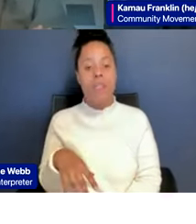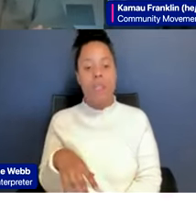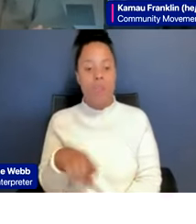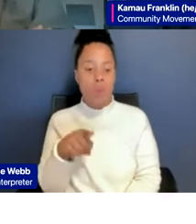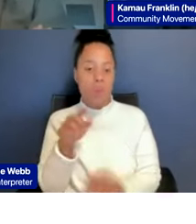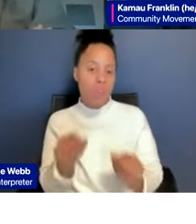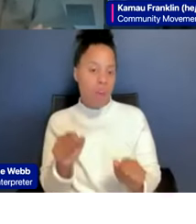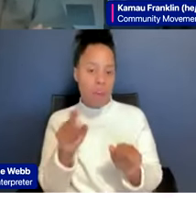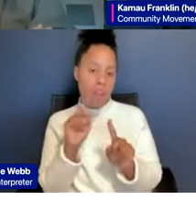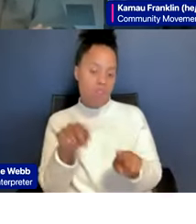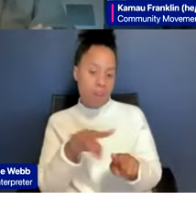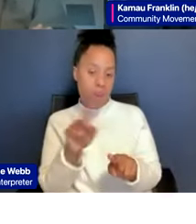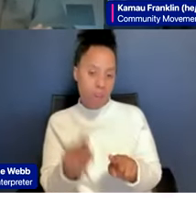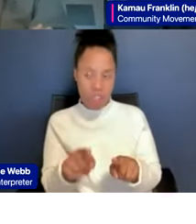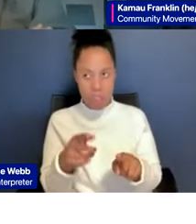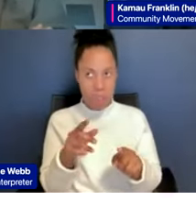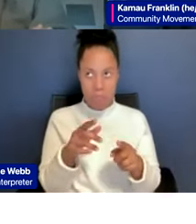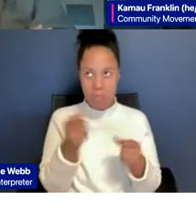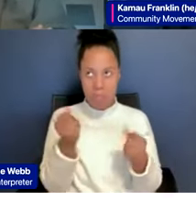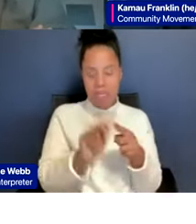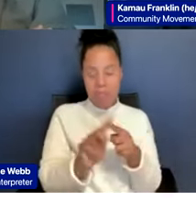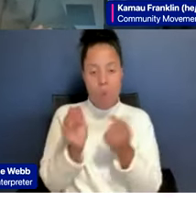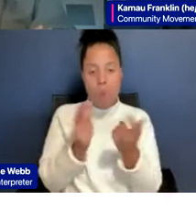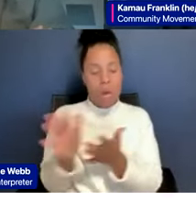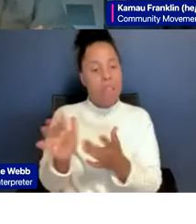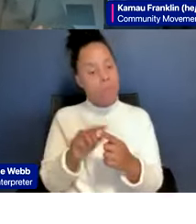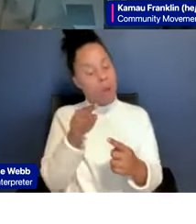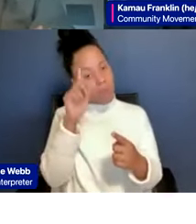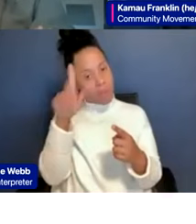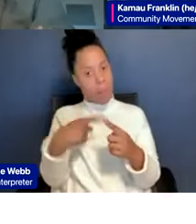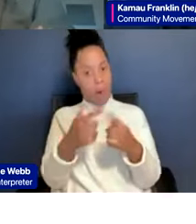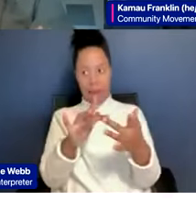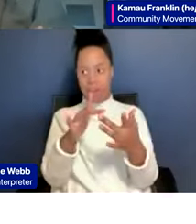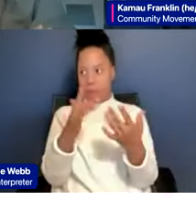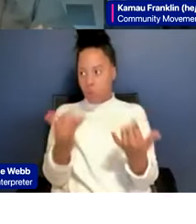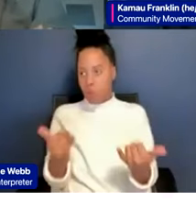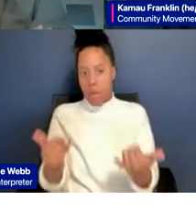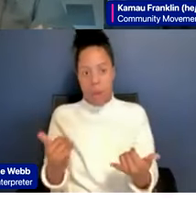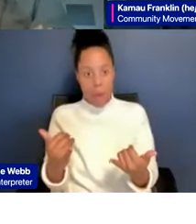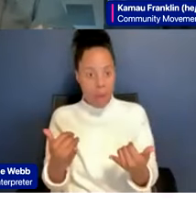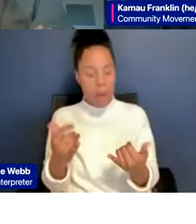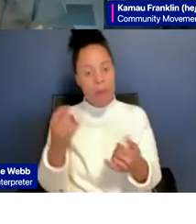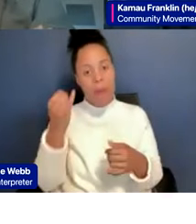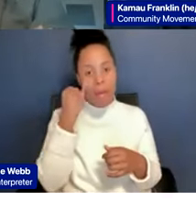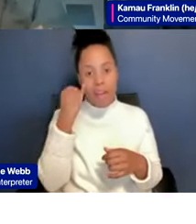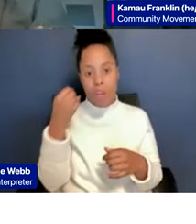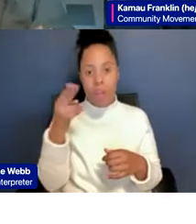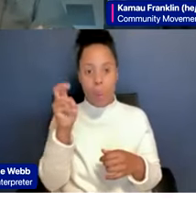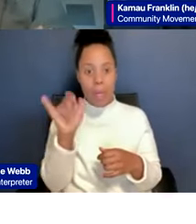role of the internet today, but also remembering that, you know, Huey's doing this sans the